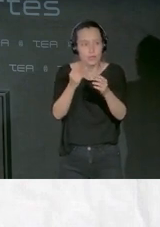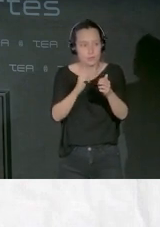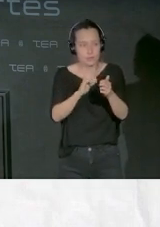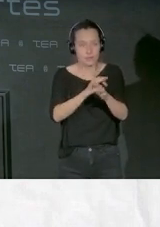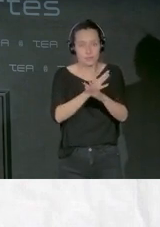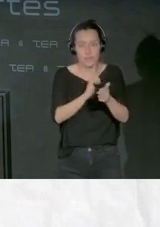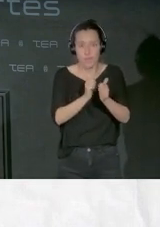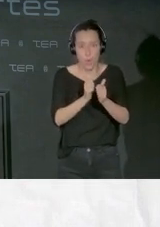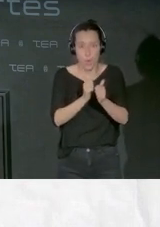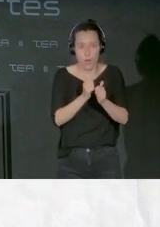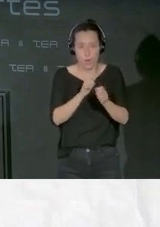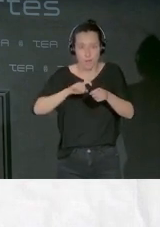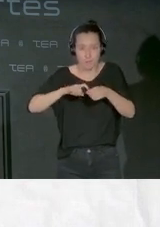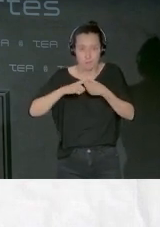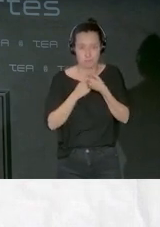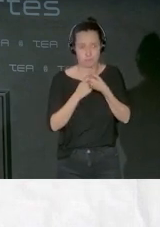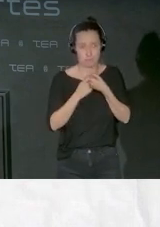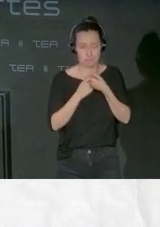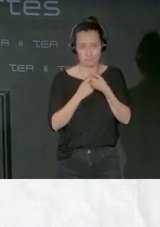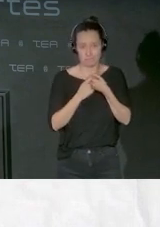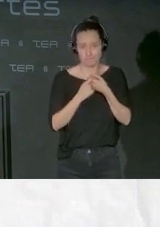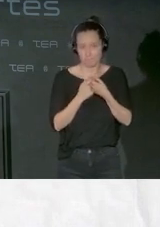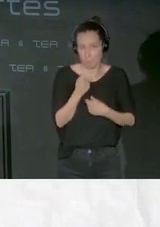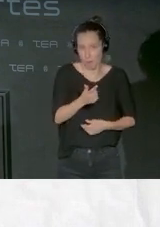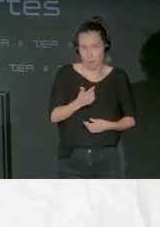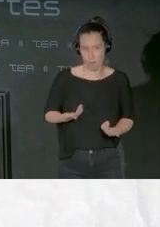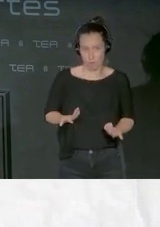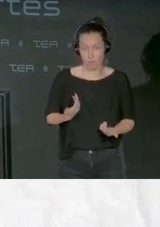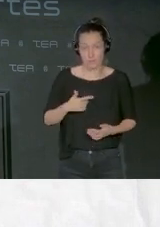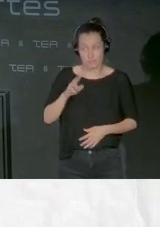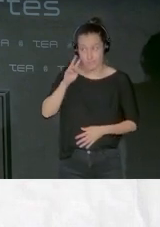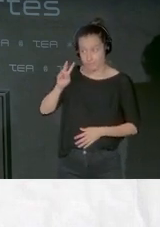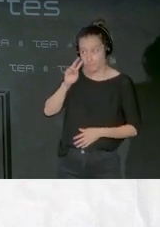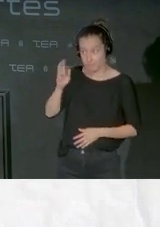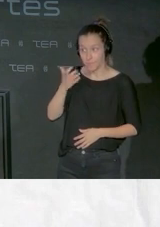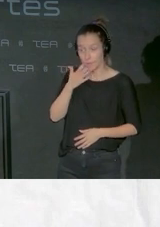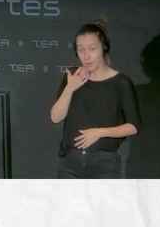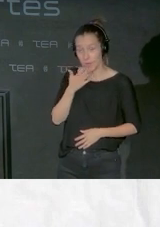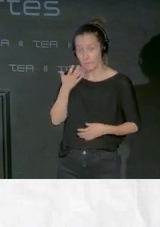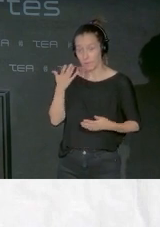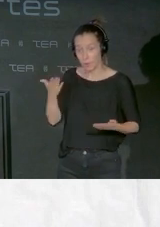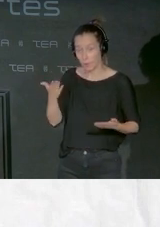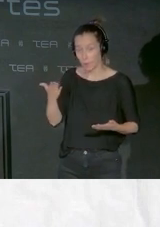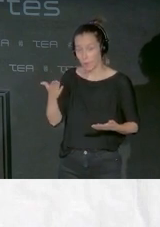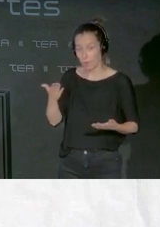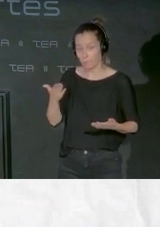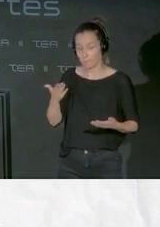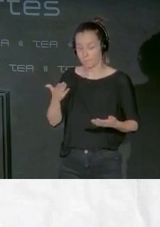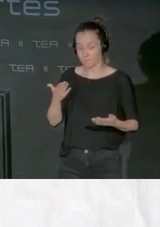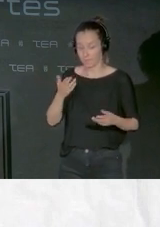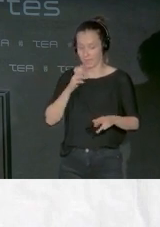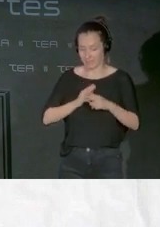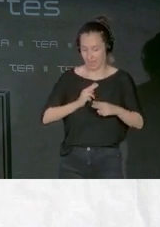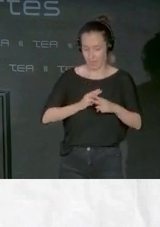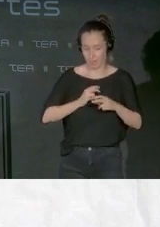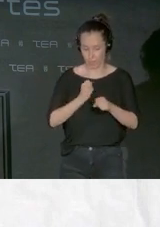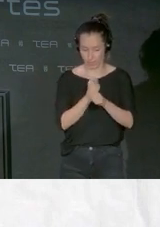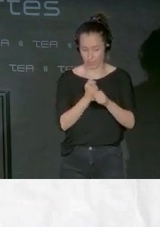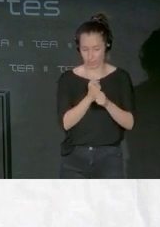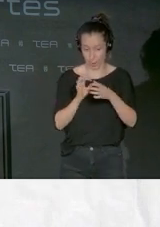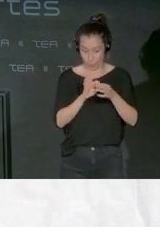skills and jobs coalition, which is a coalition between member states, companies, social partners and